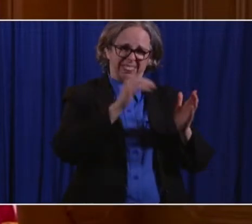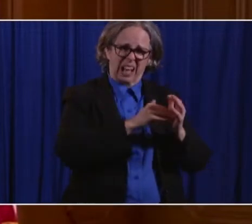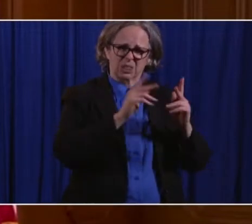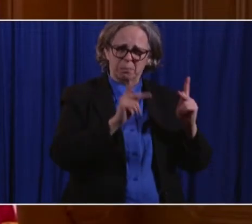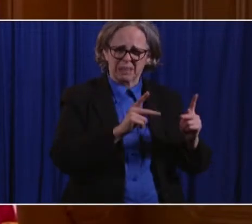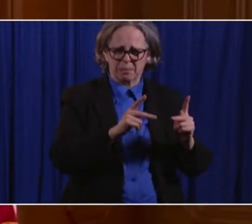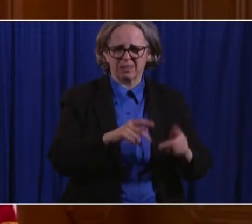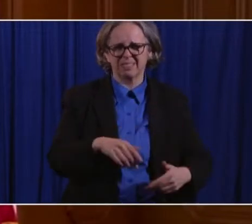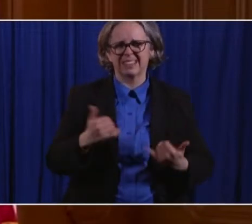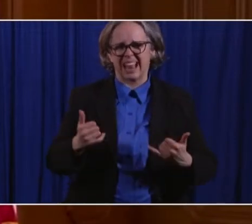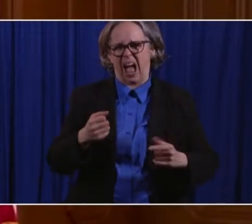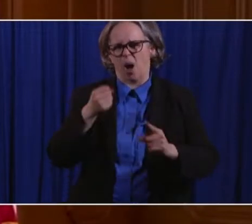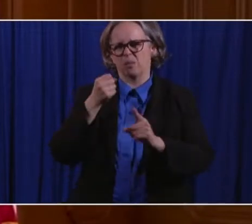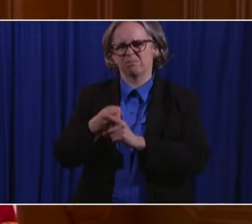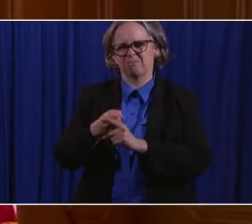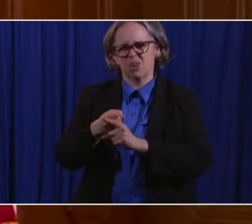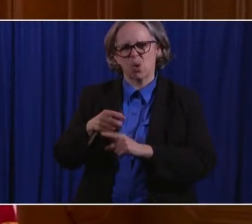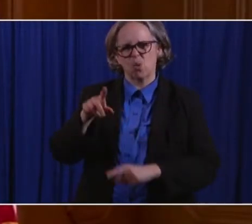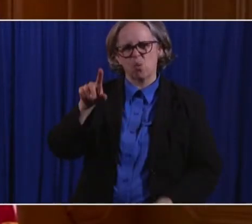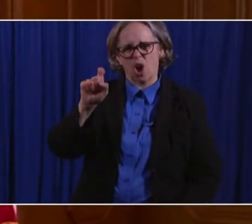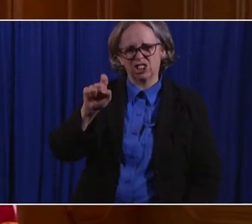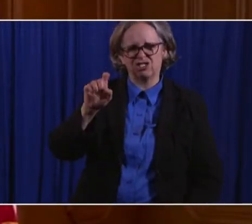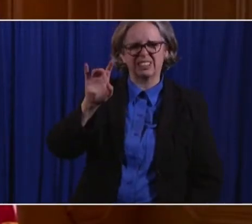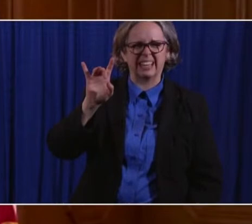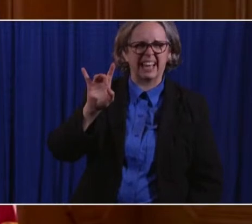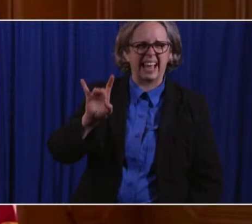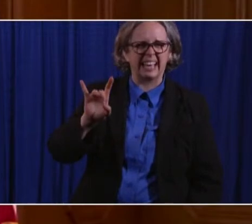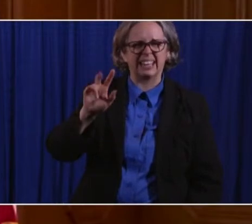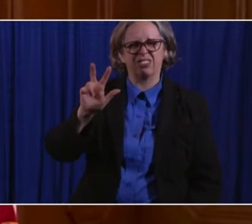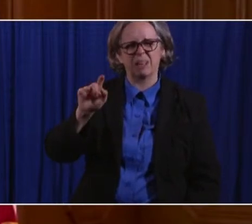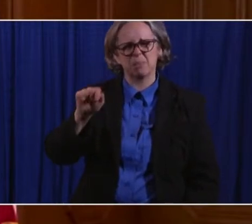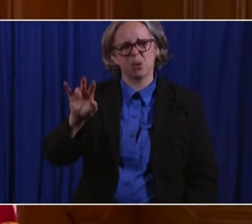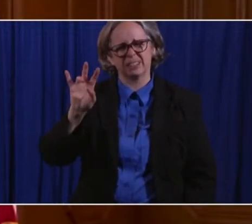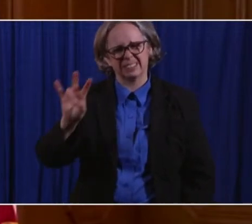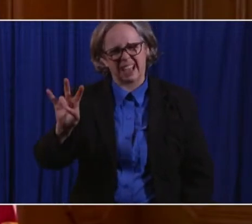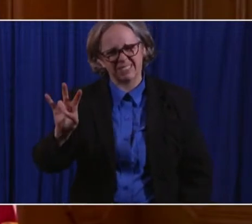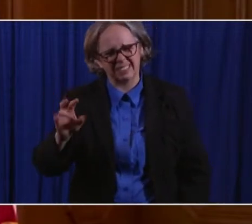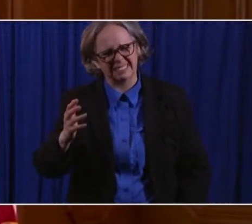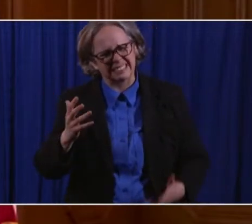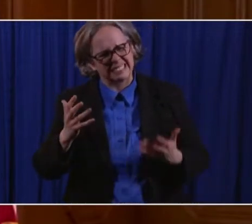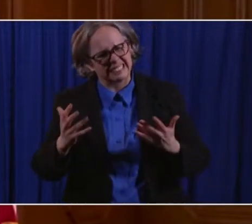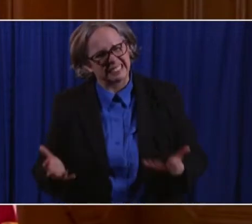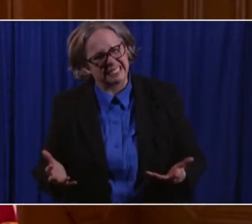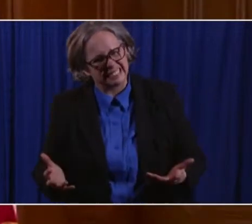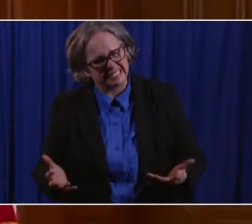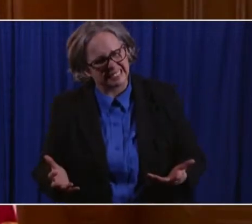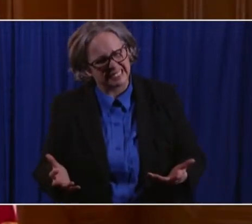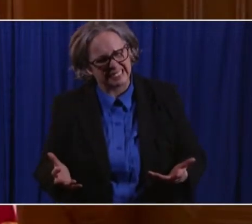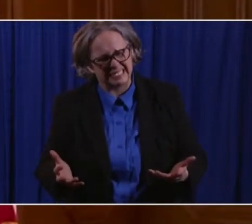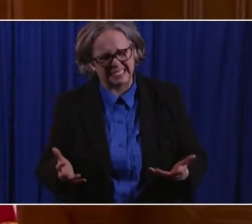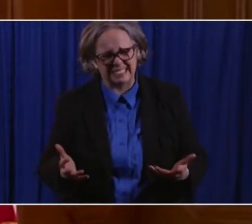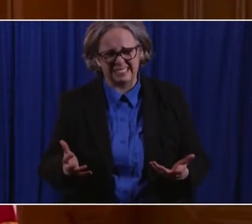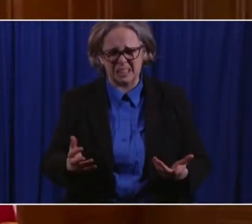direction that we want. More than half of our counties, 53, have seen increases.